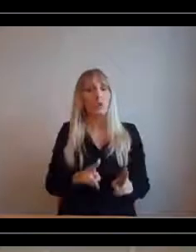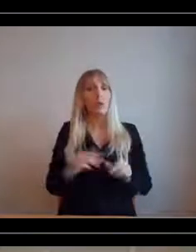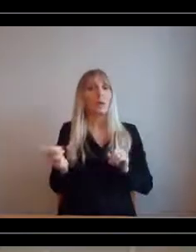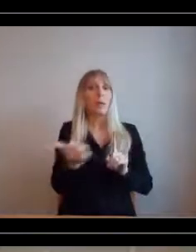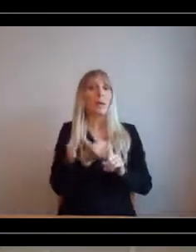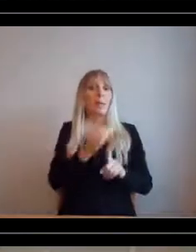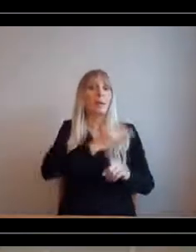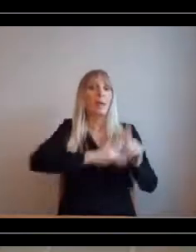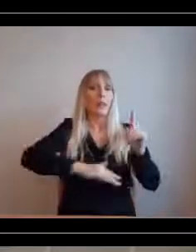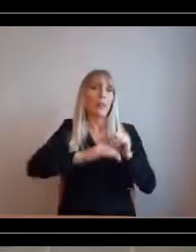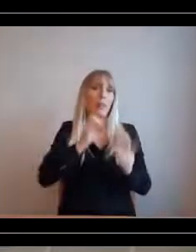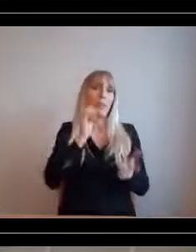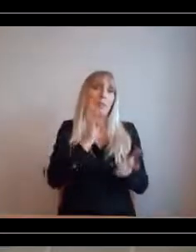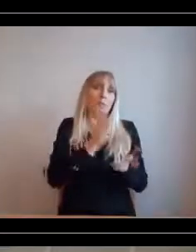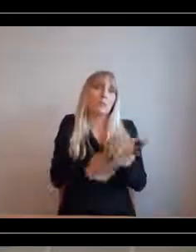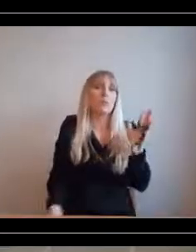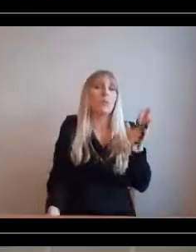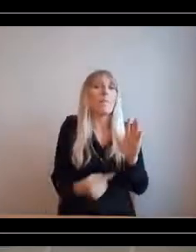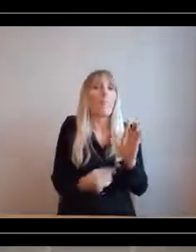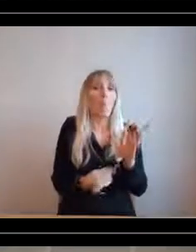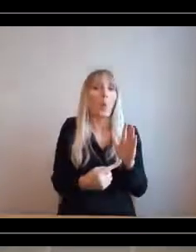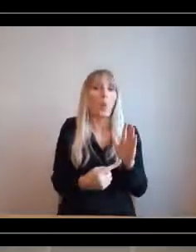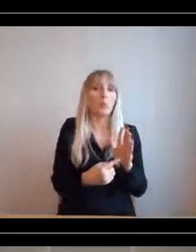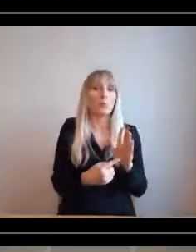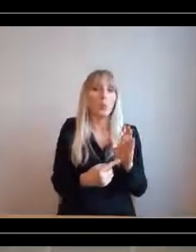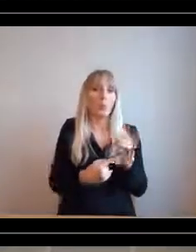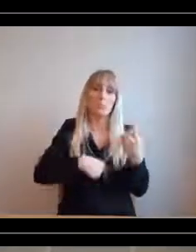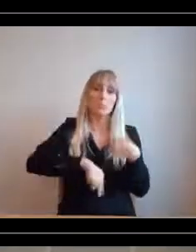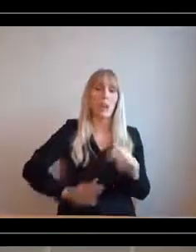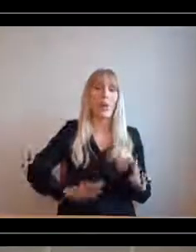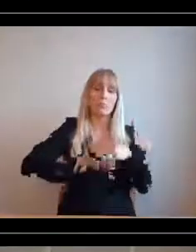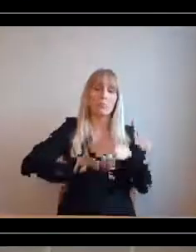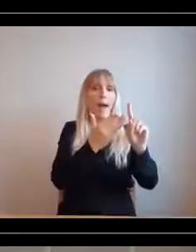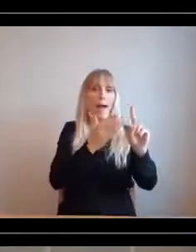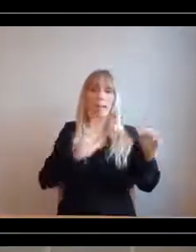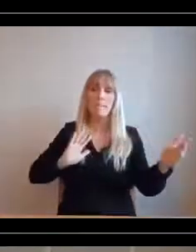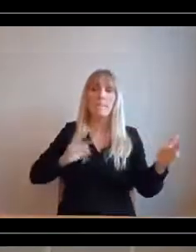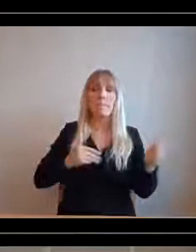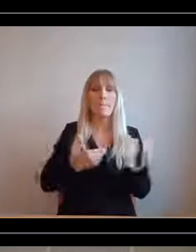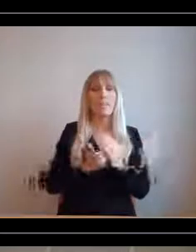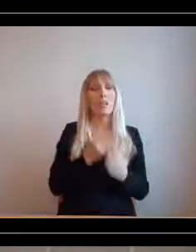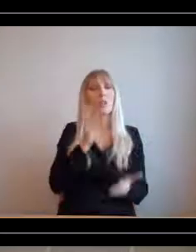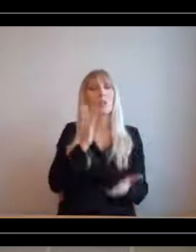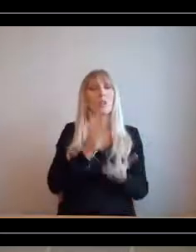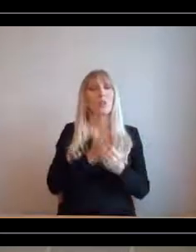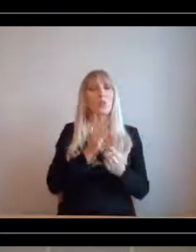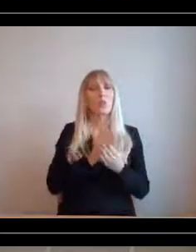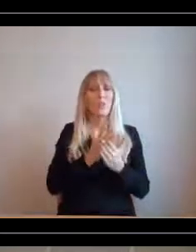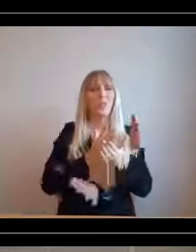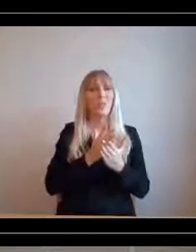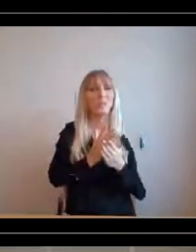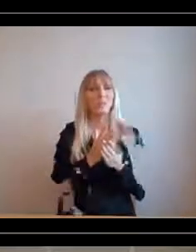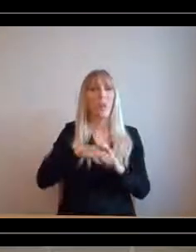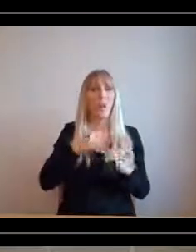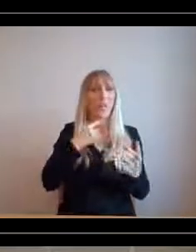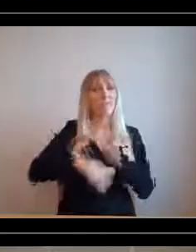our core scheme objectives. There's quite an extensive guide to